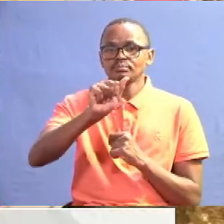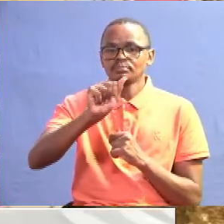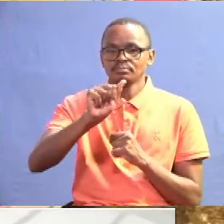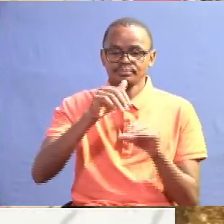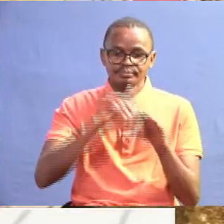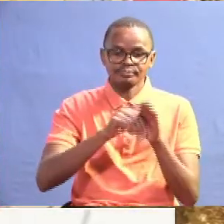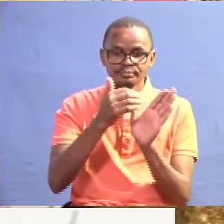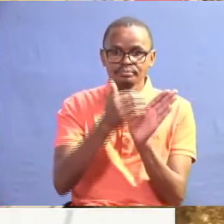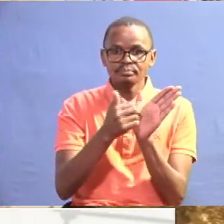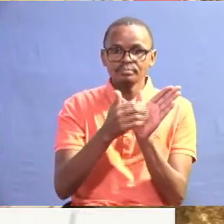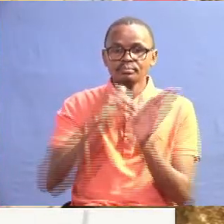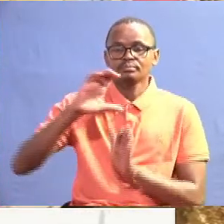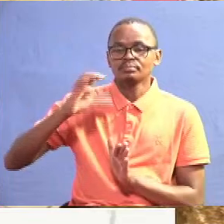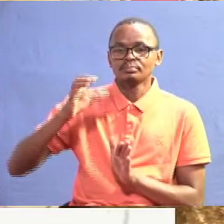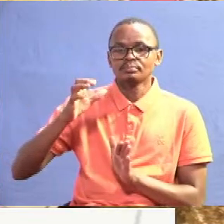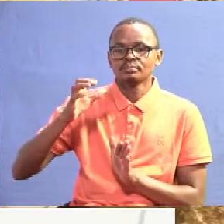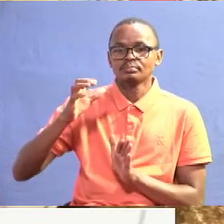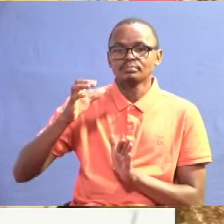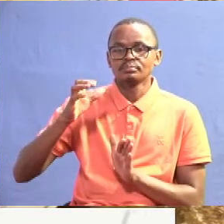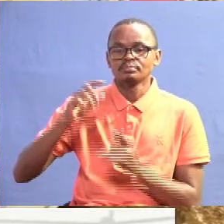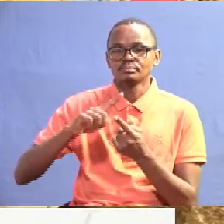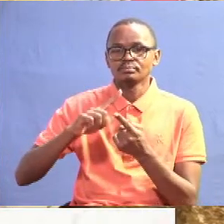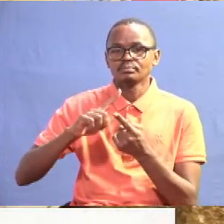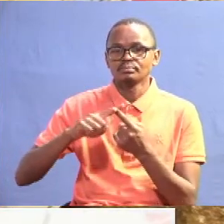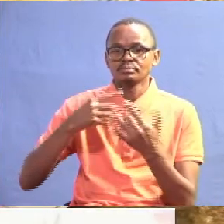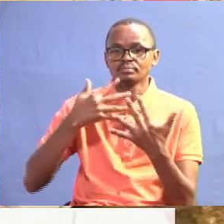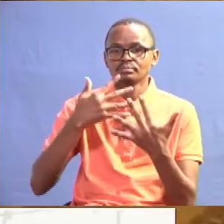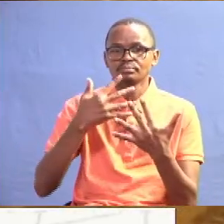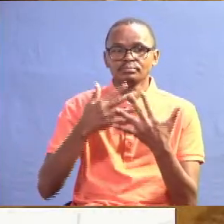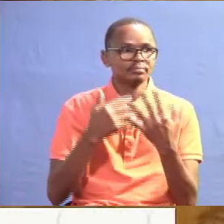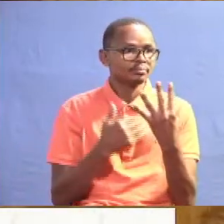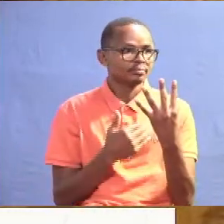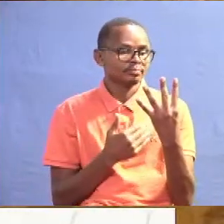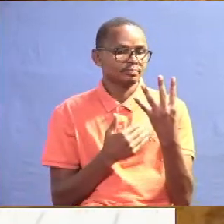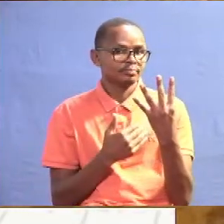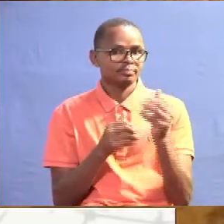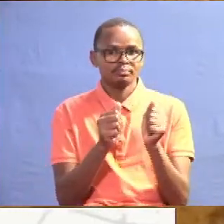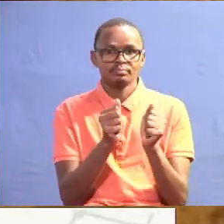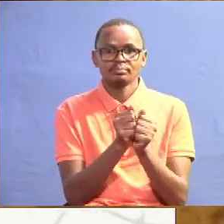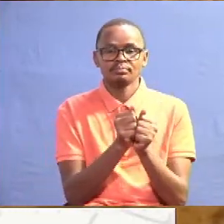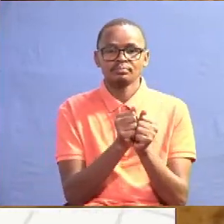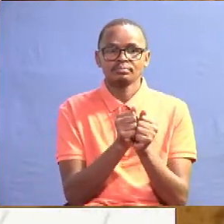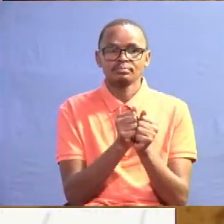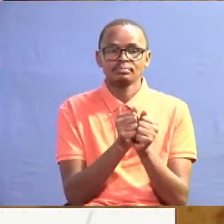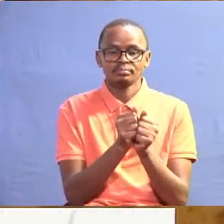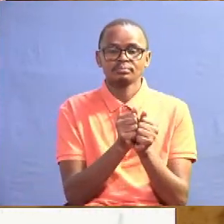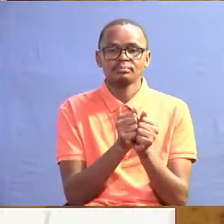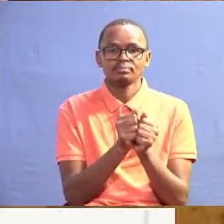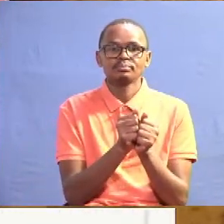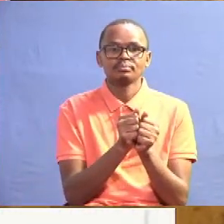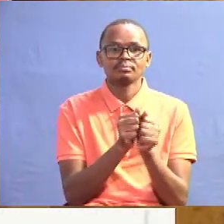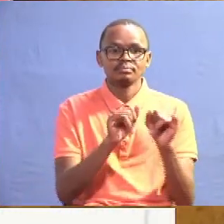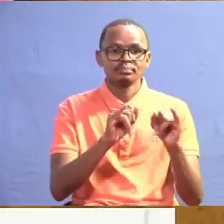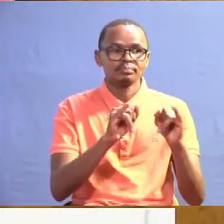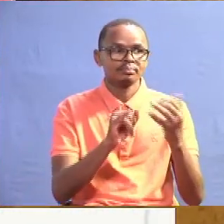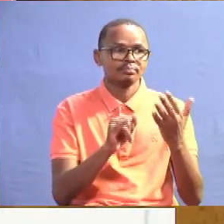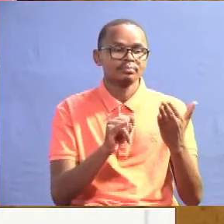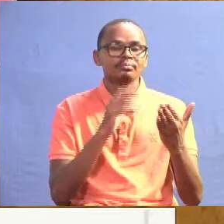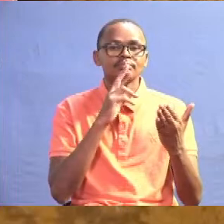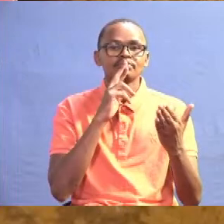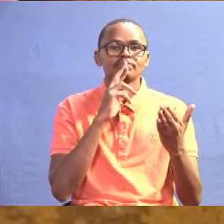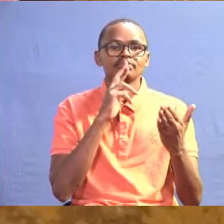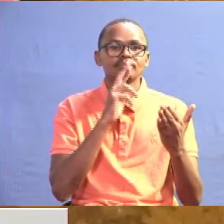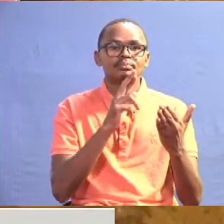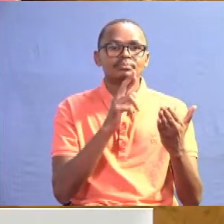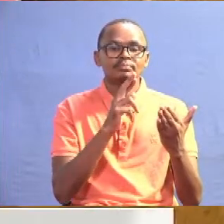in Machakos County. According to the prosecution, the 4, along with accomplices still at large,